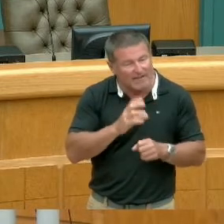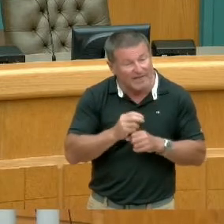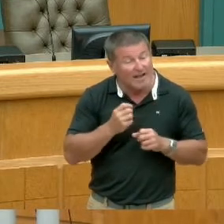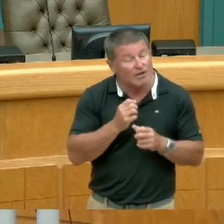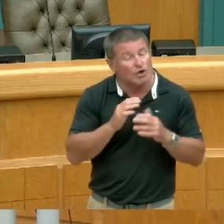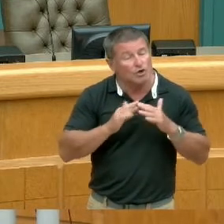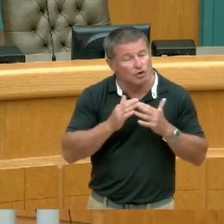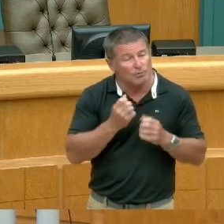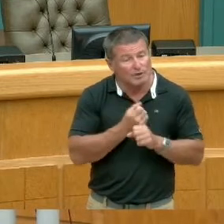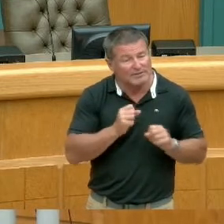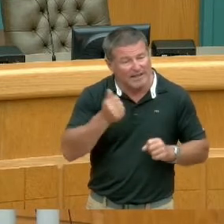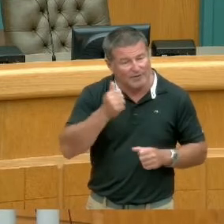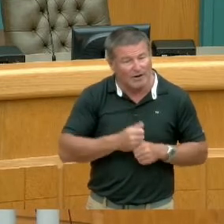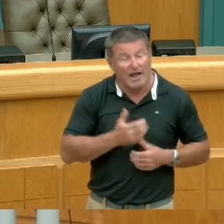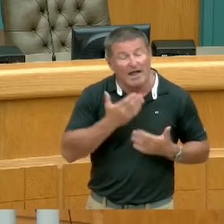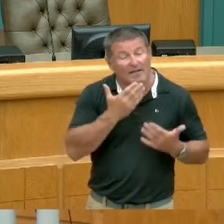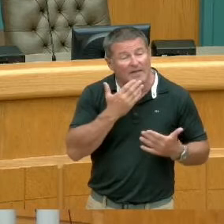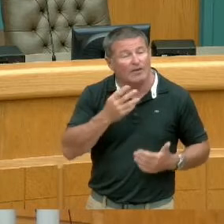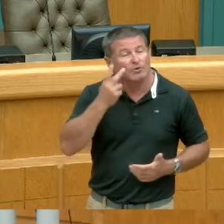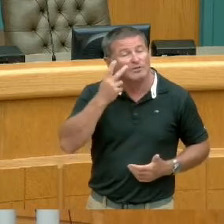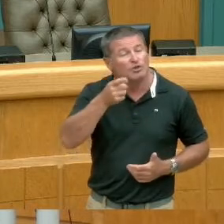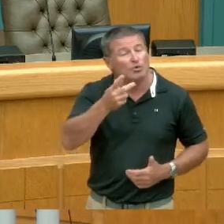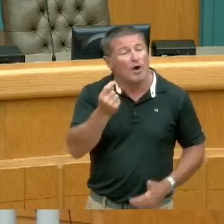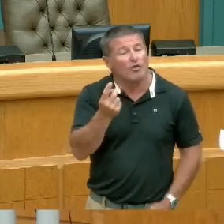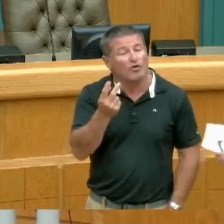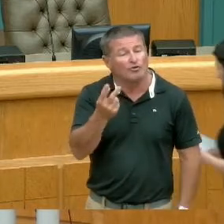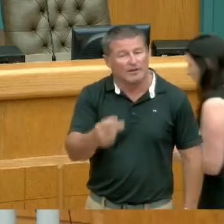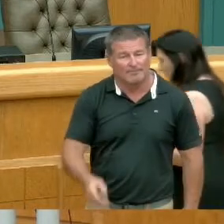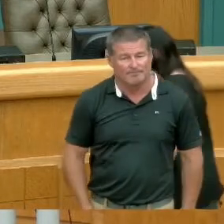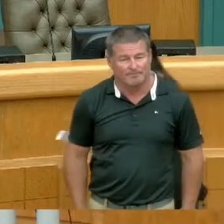you, and I'll see you on Thursday.